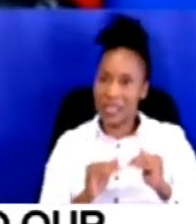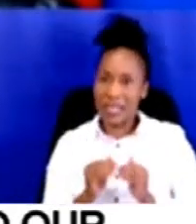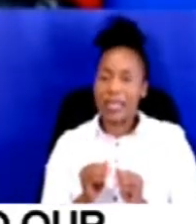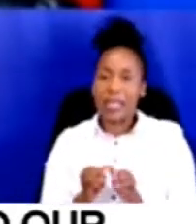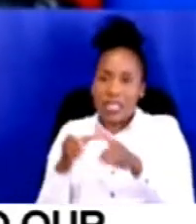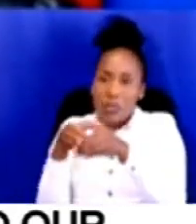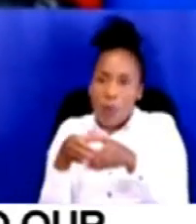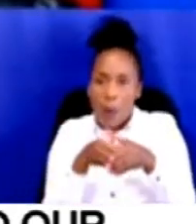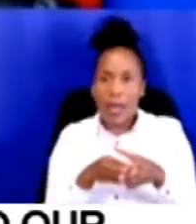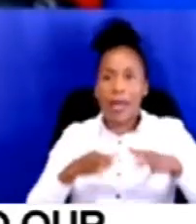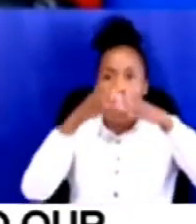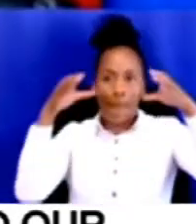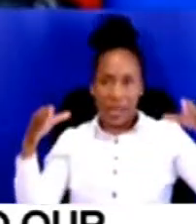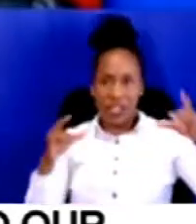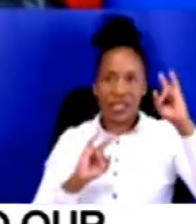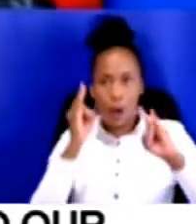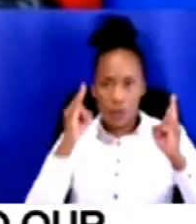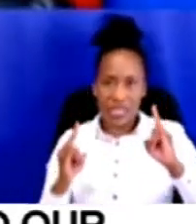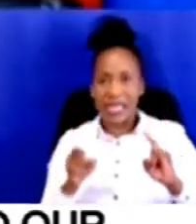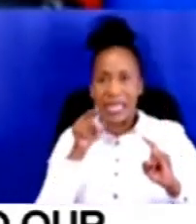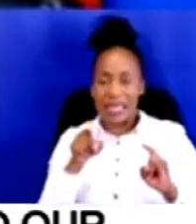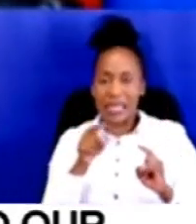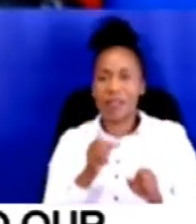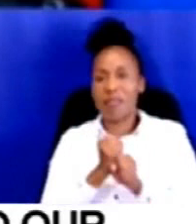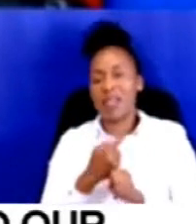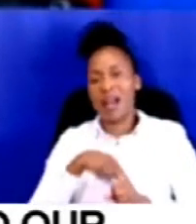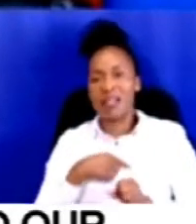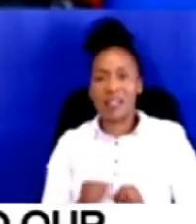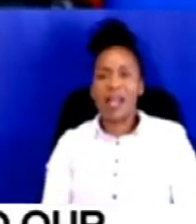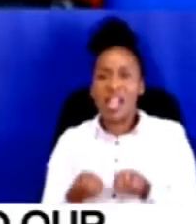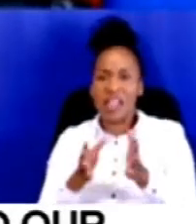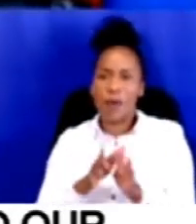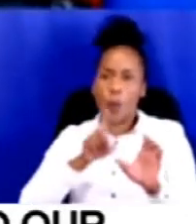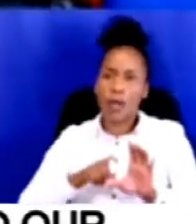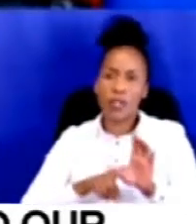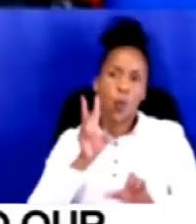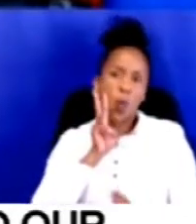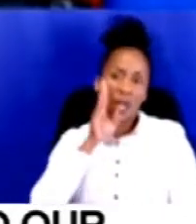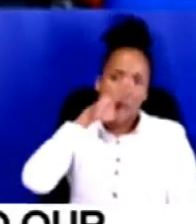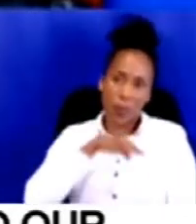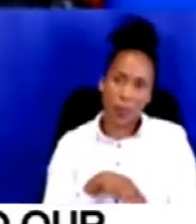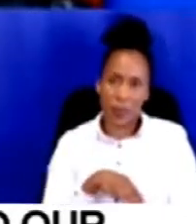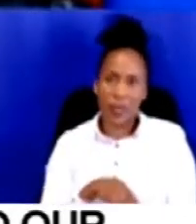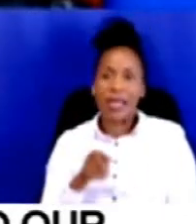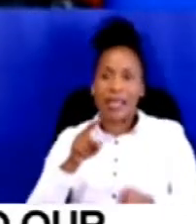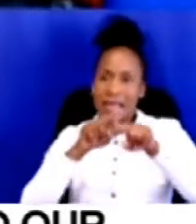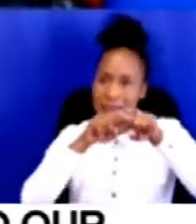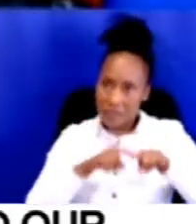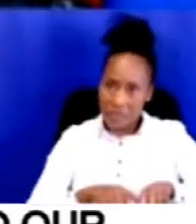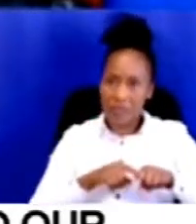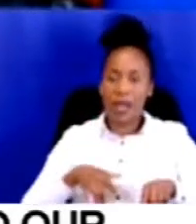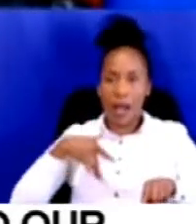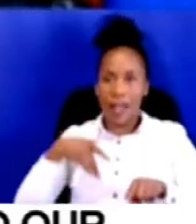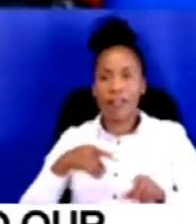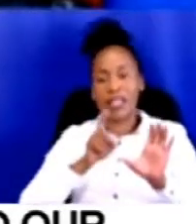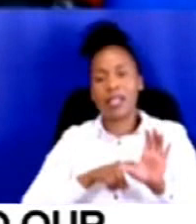towns have resulted in the inadequate supply of quality water that impact on the life and dignity of our